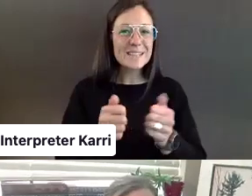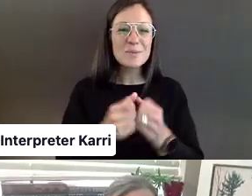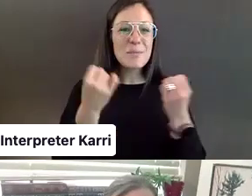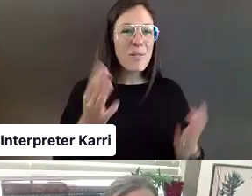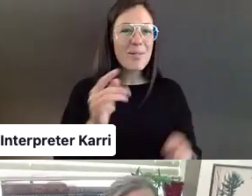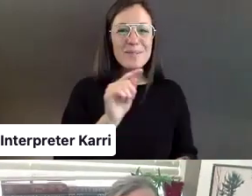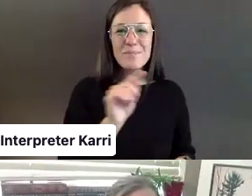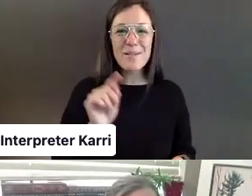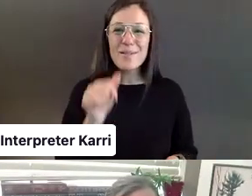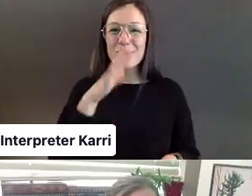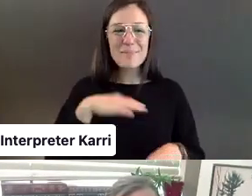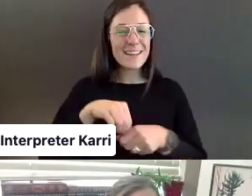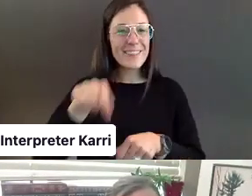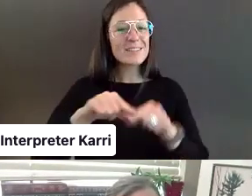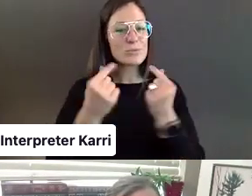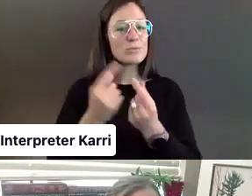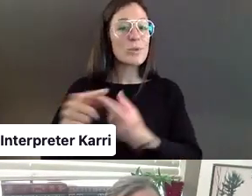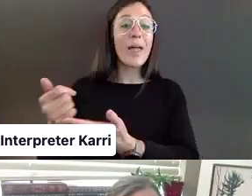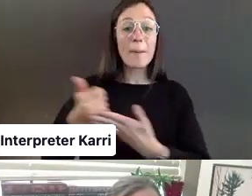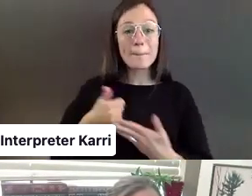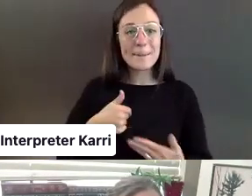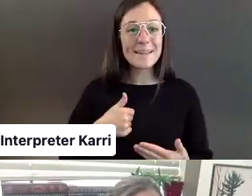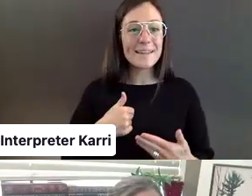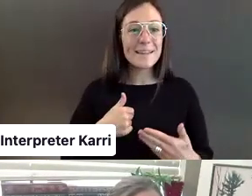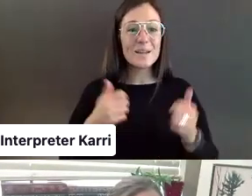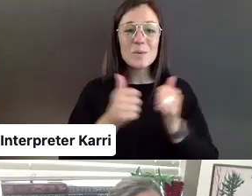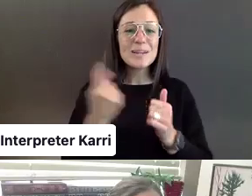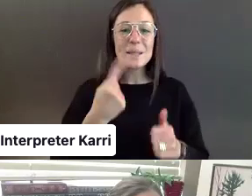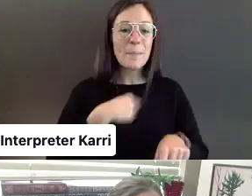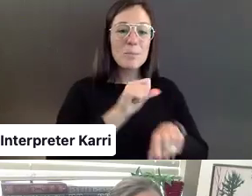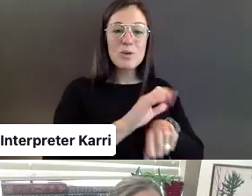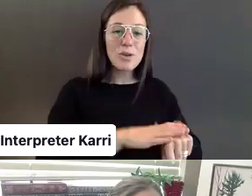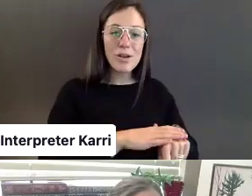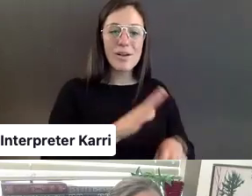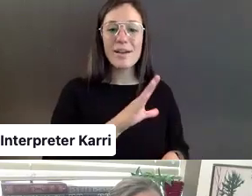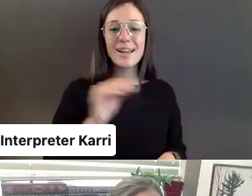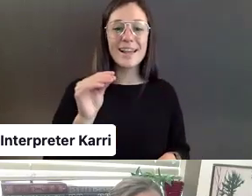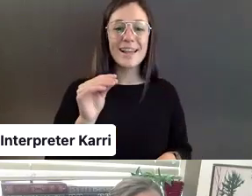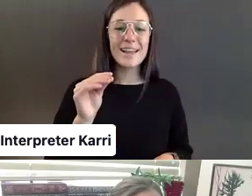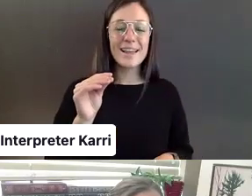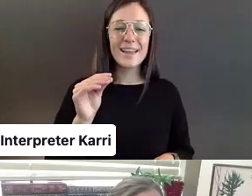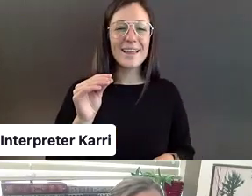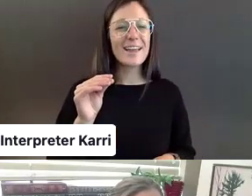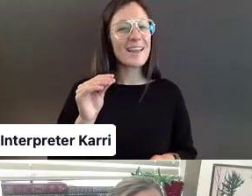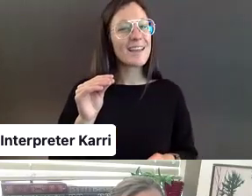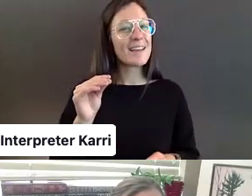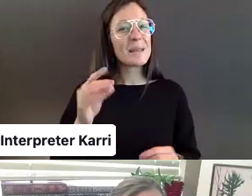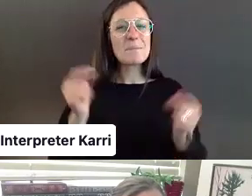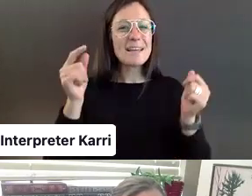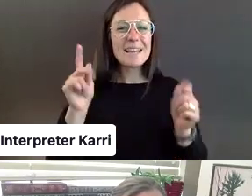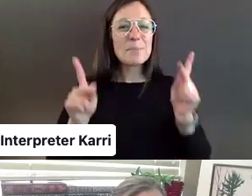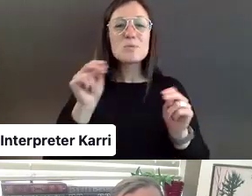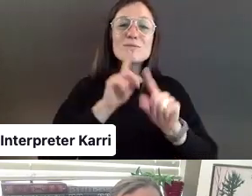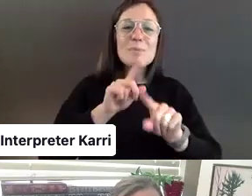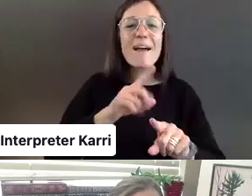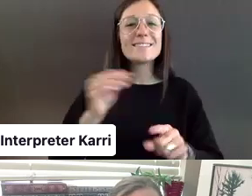multiple women in this group to help me with something I'm working on, and they're immediately responding and helping